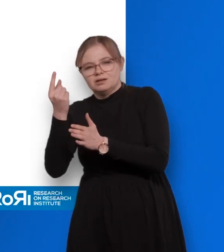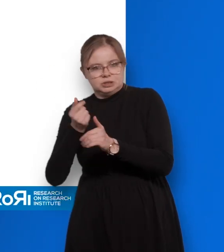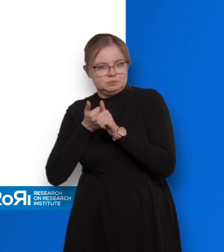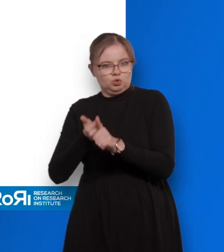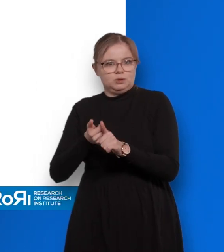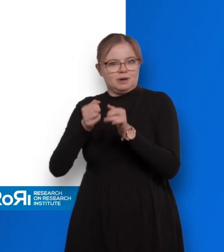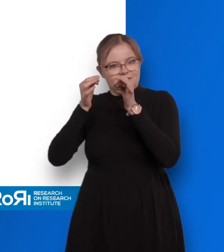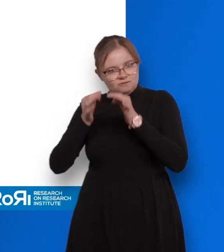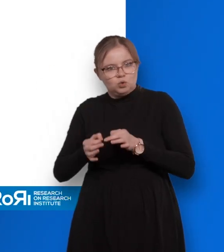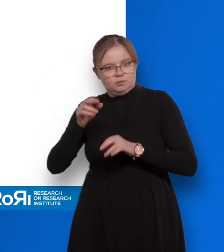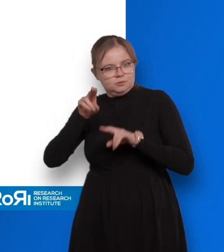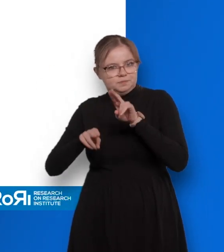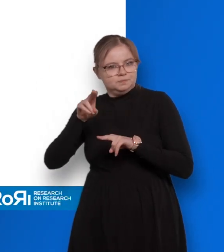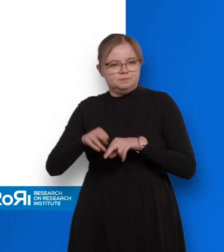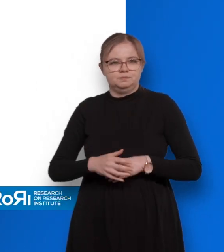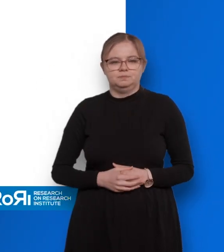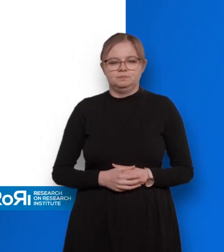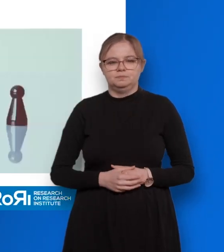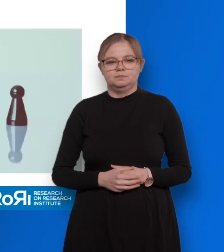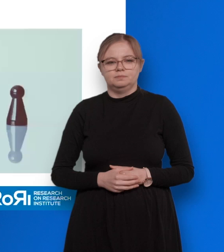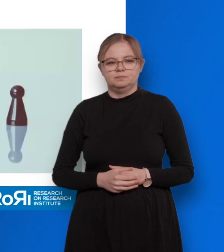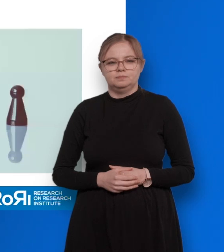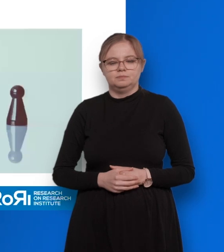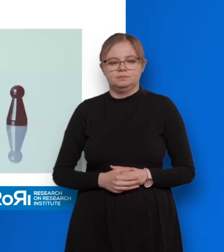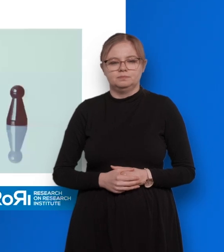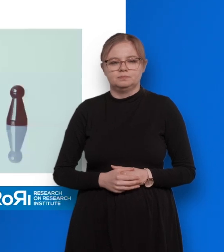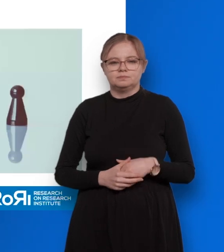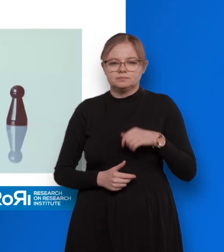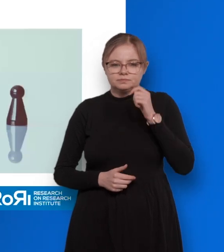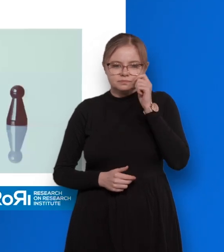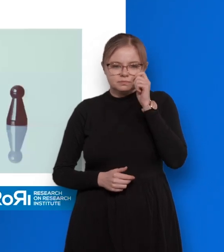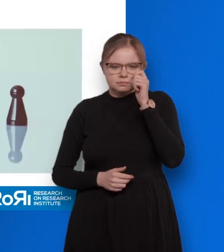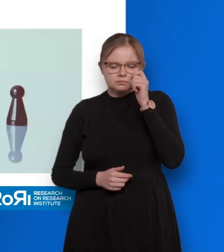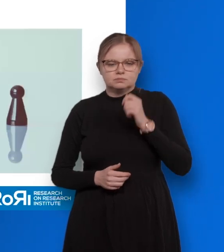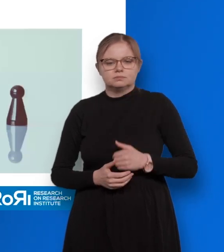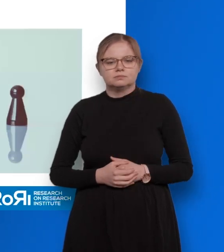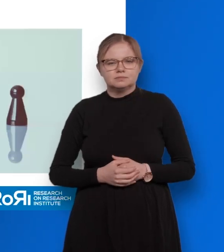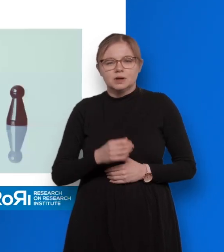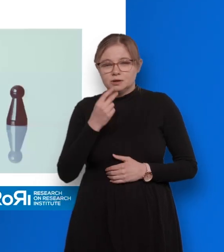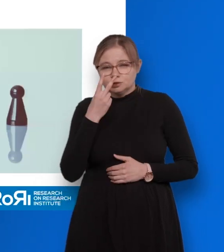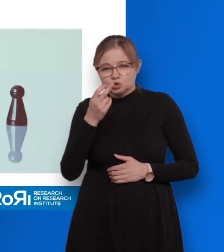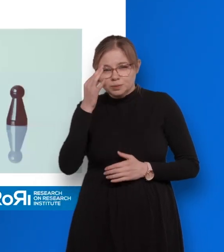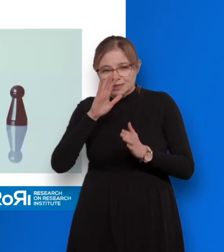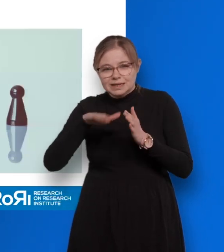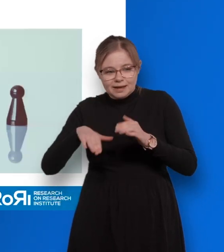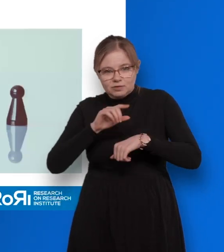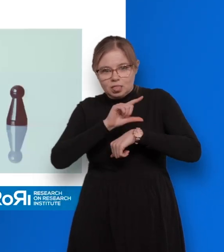formal evaluations. Next slide, please. How long have I got? 2 minutes, I think.